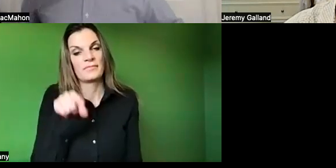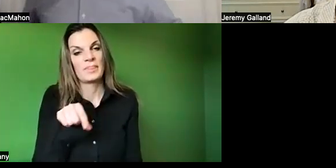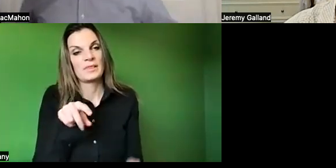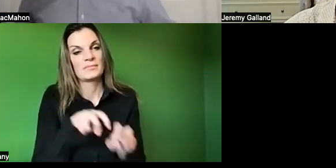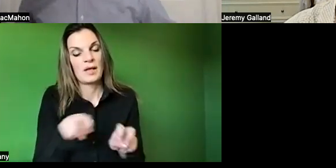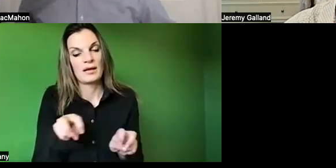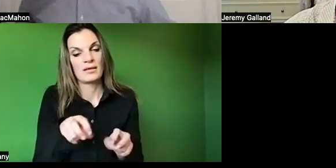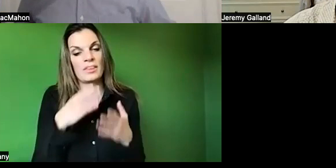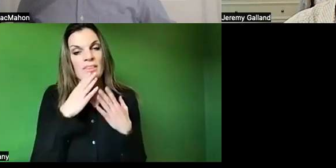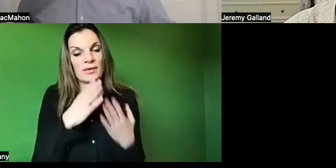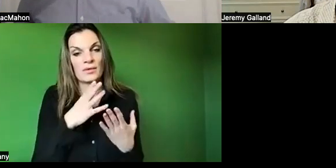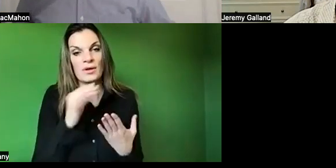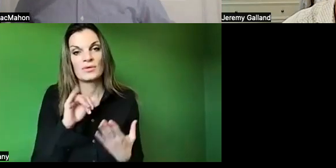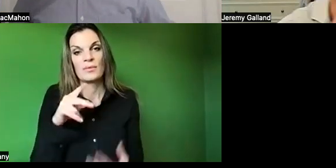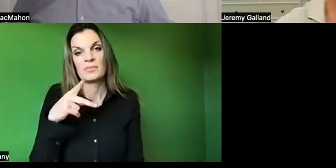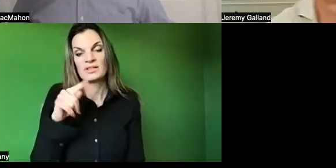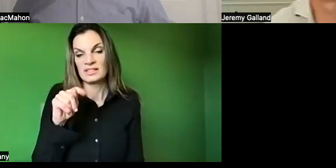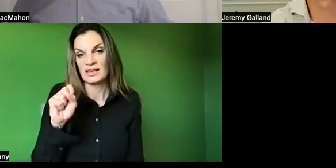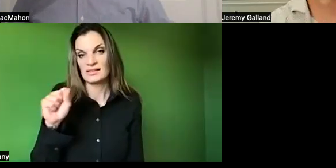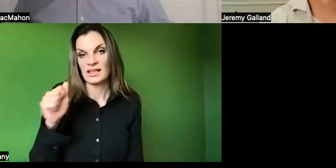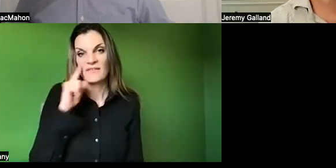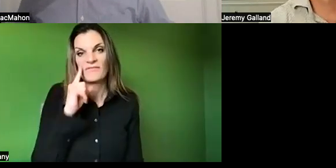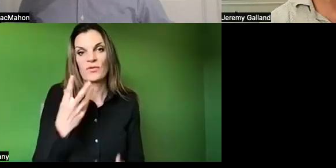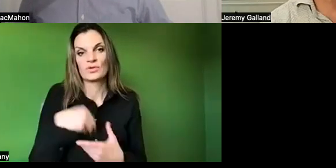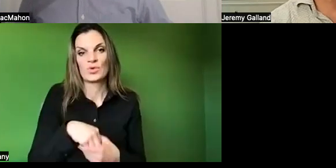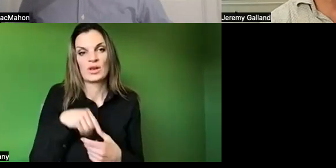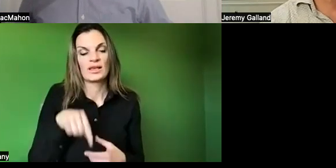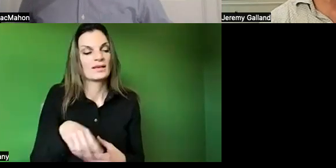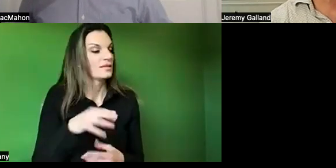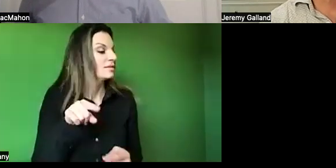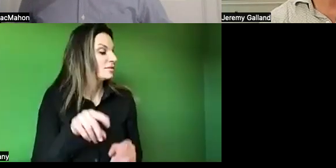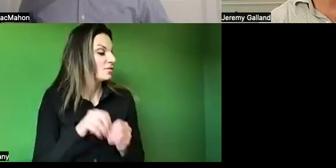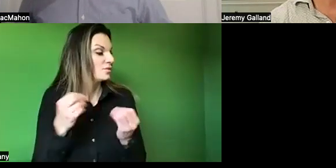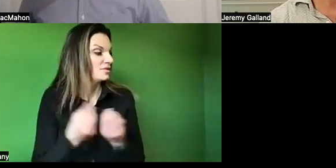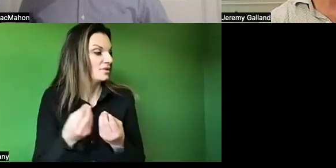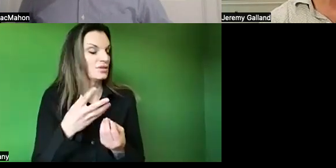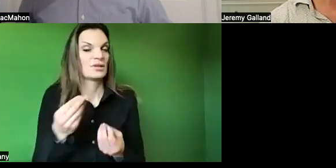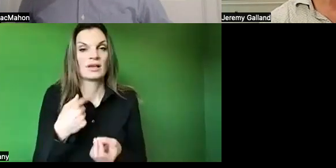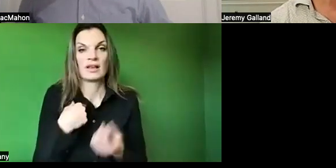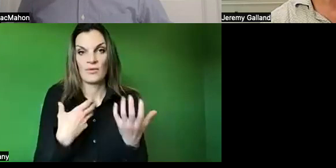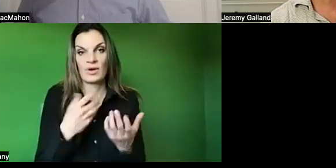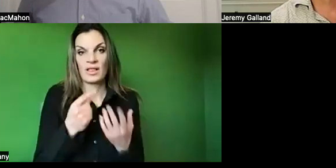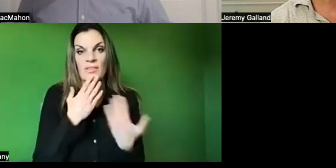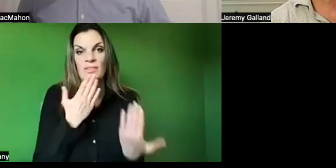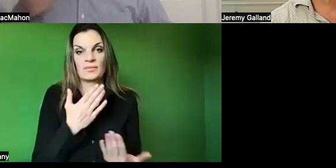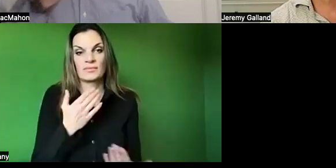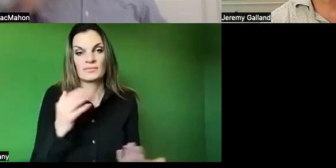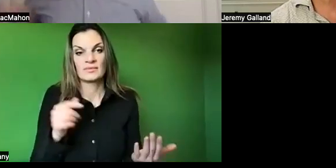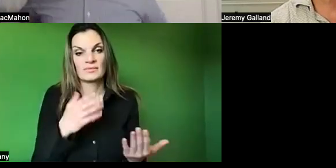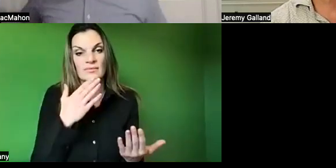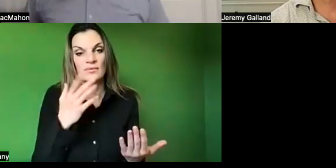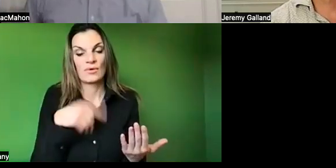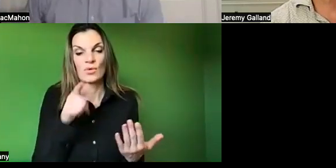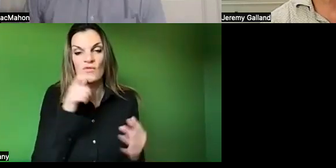panel, and PTSA for joining in the organization. And I want to thank all of you who are watching,